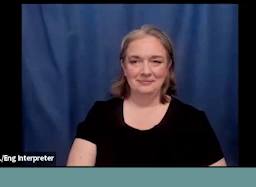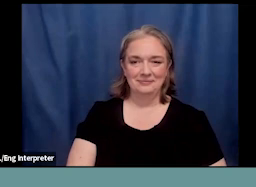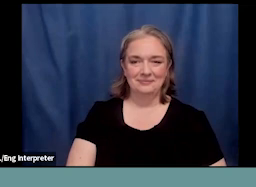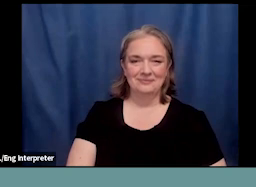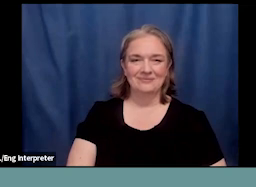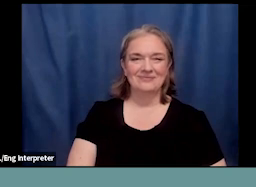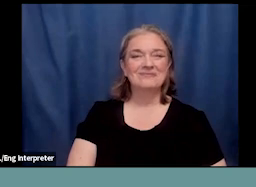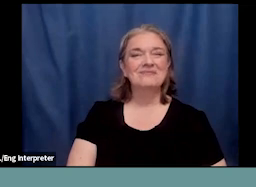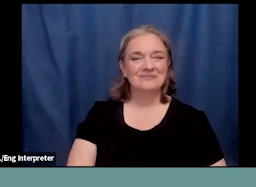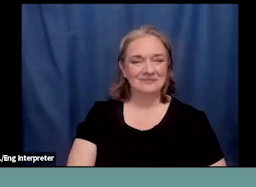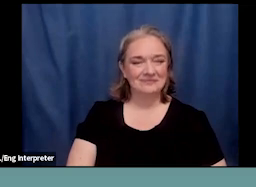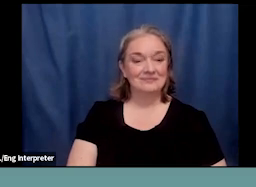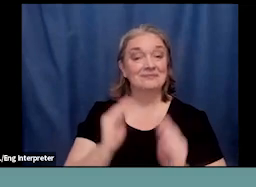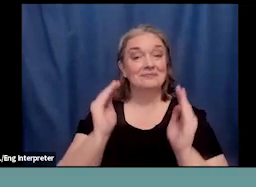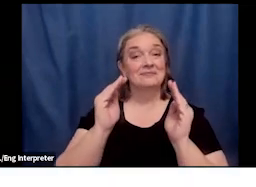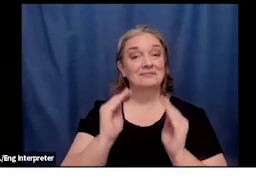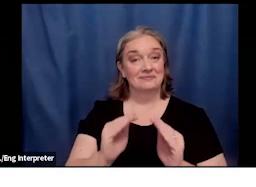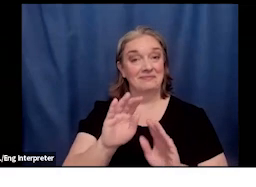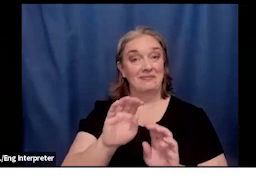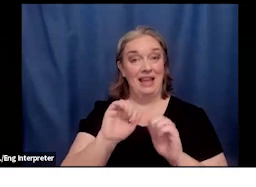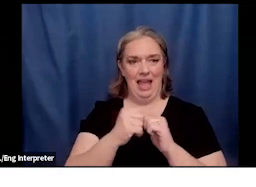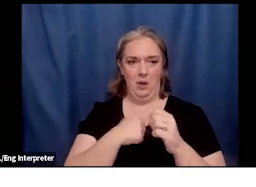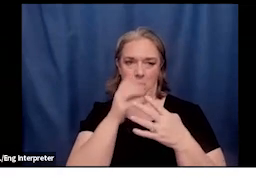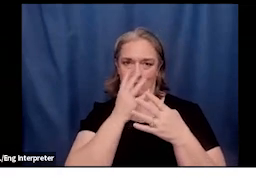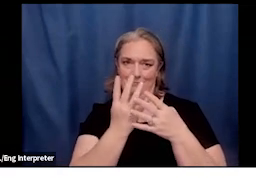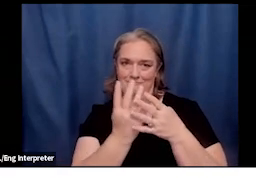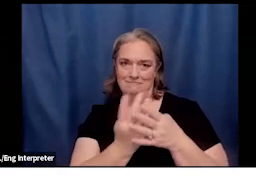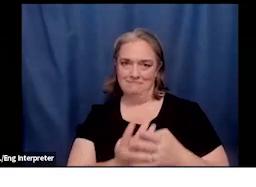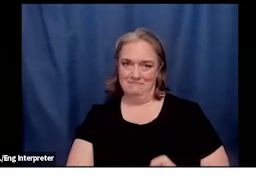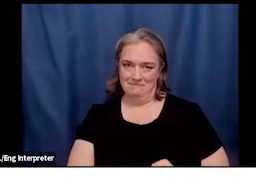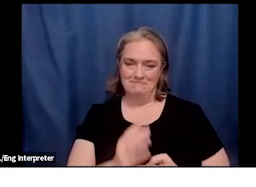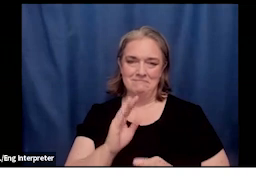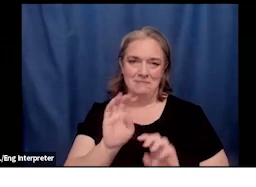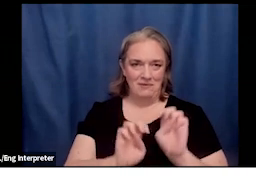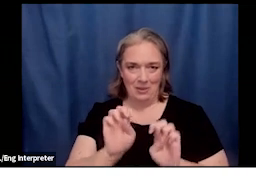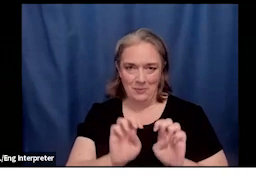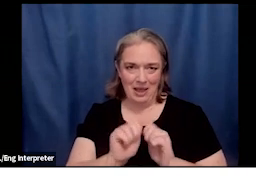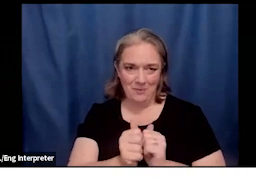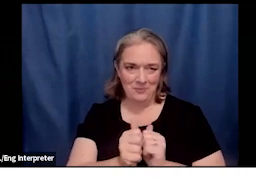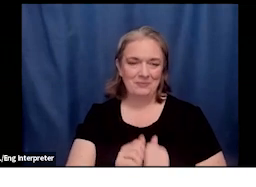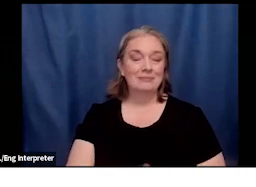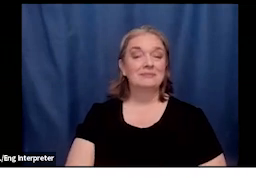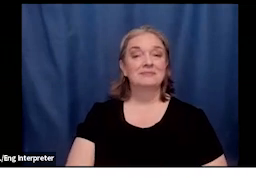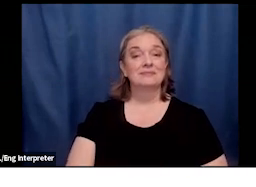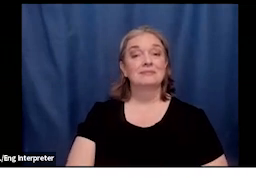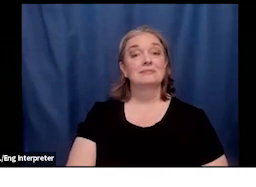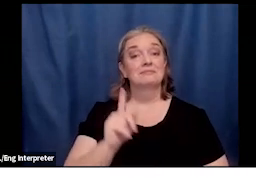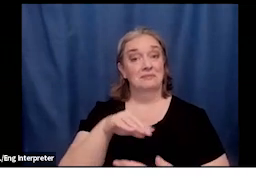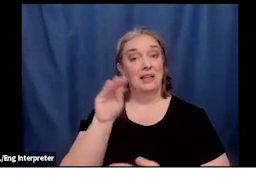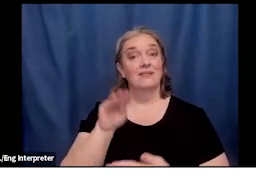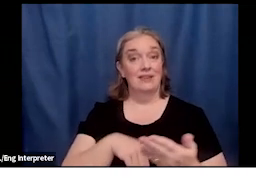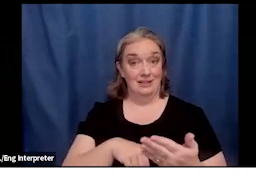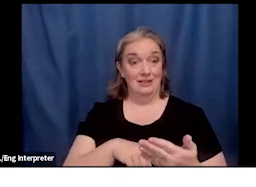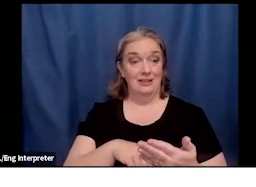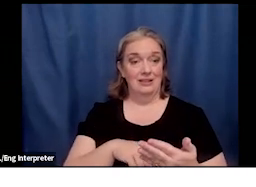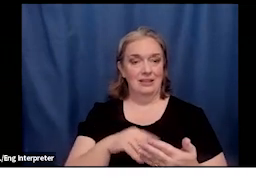Okay, well, let's talk about evaluation. So when you submit an application, there is, I